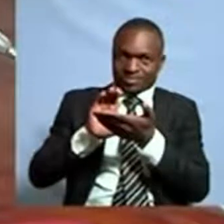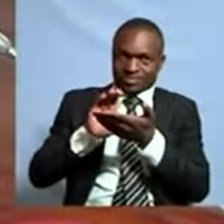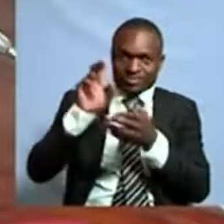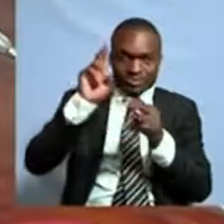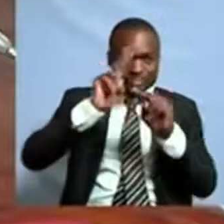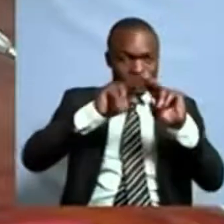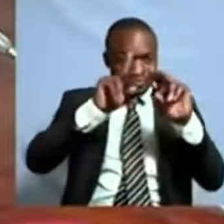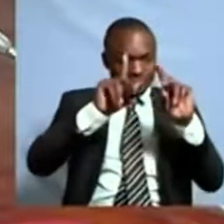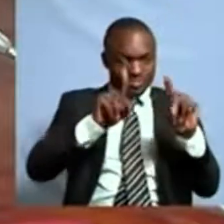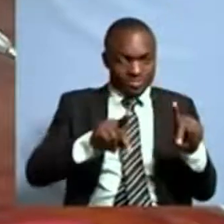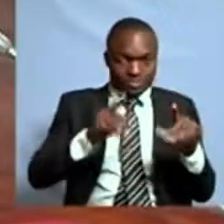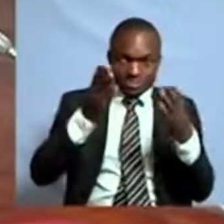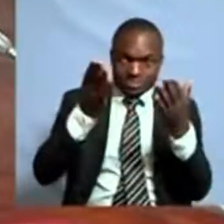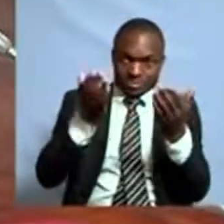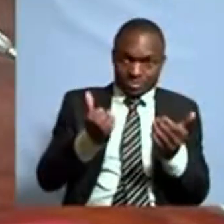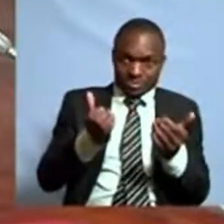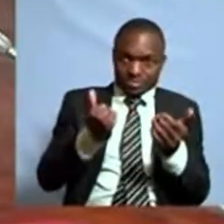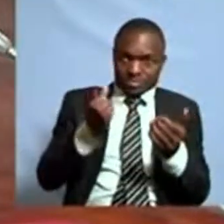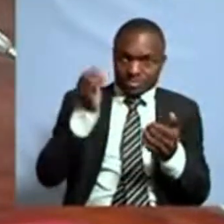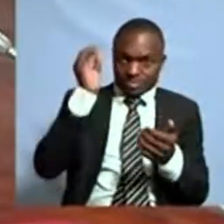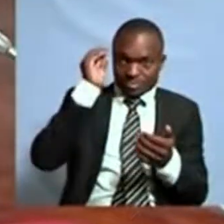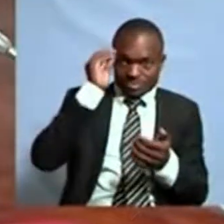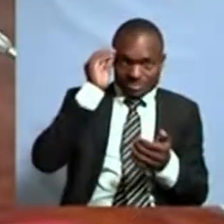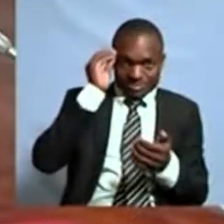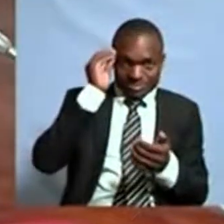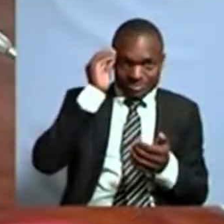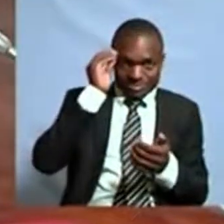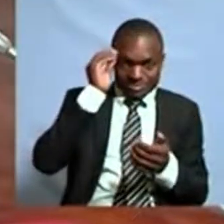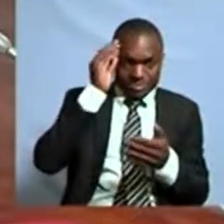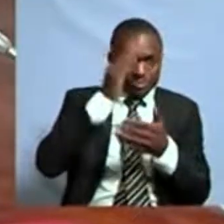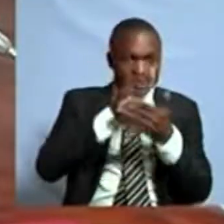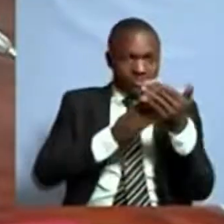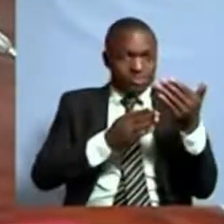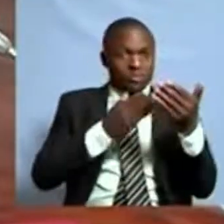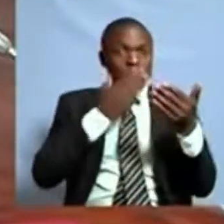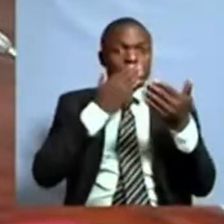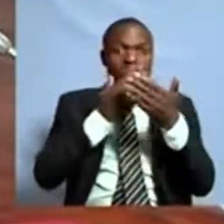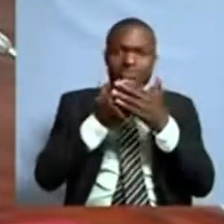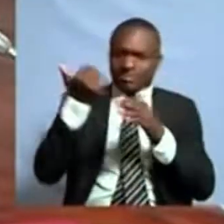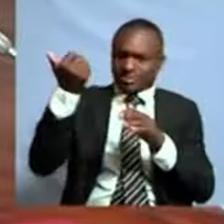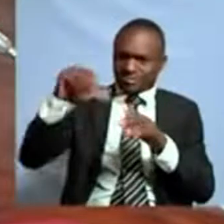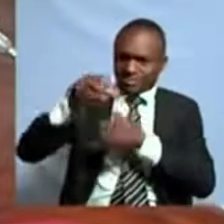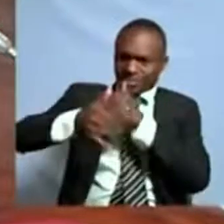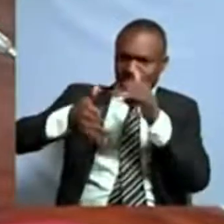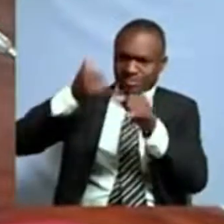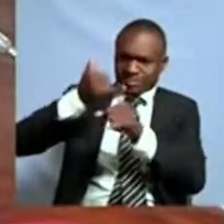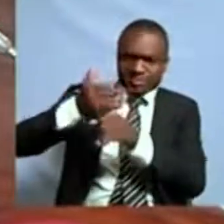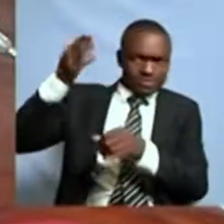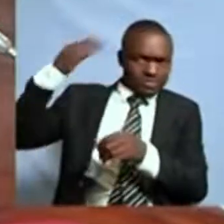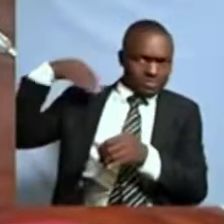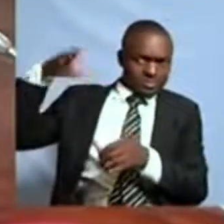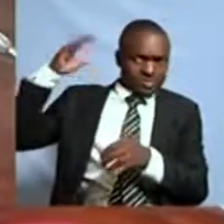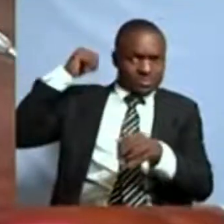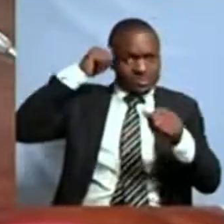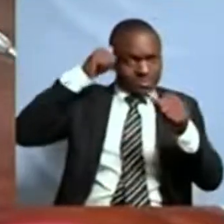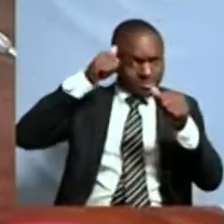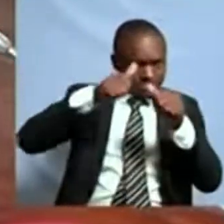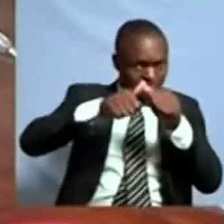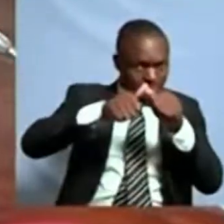Chair, you may wish to know that some good 10 years ago, we did agree in the